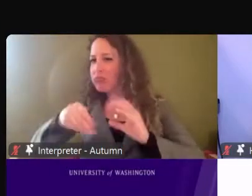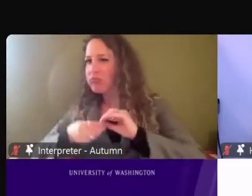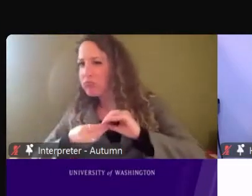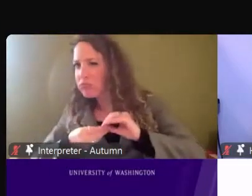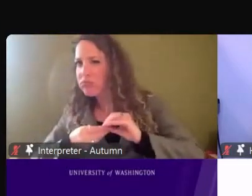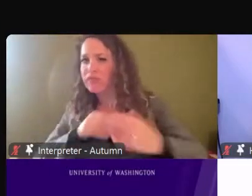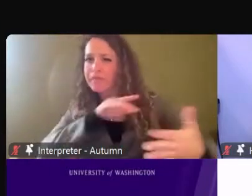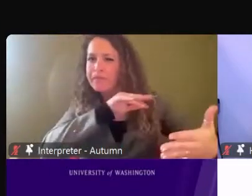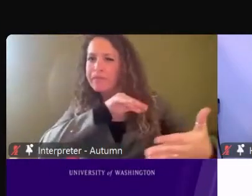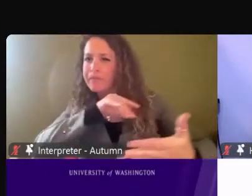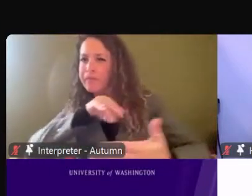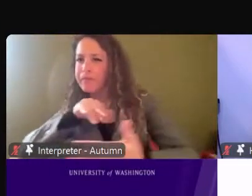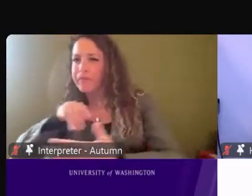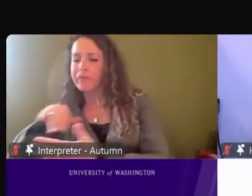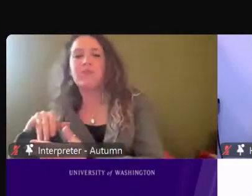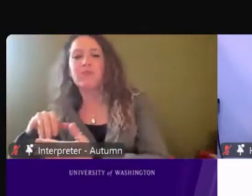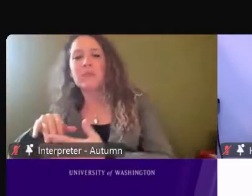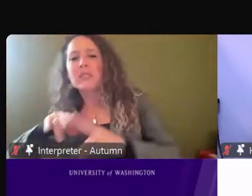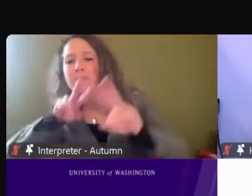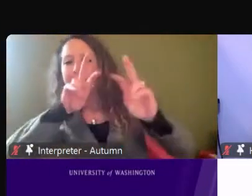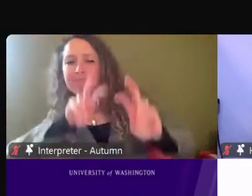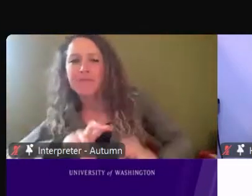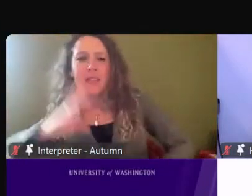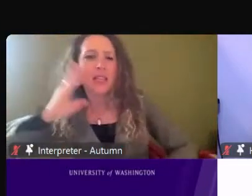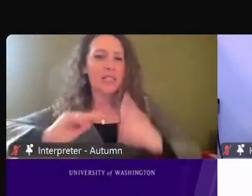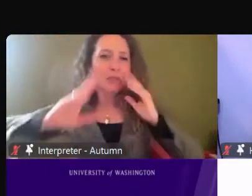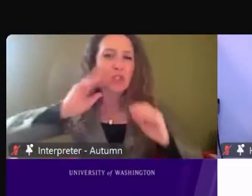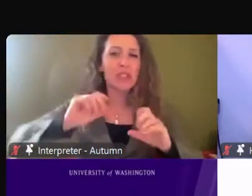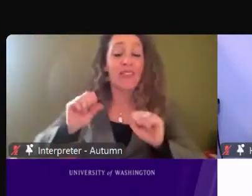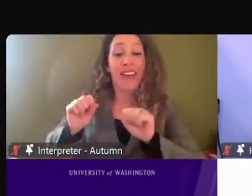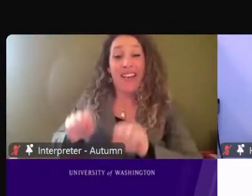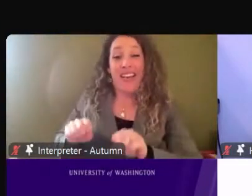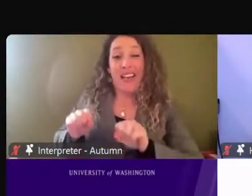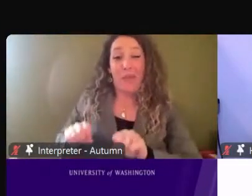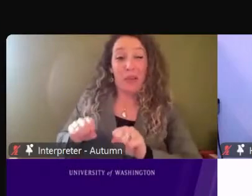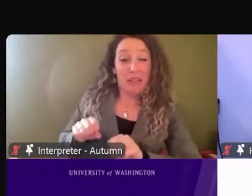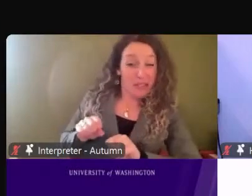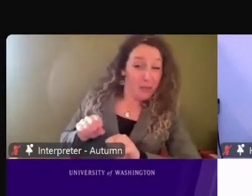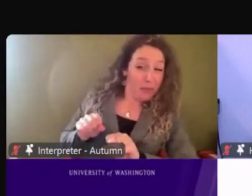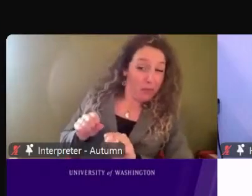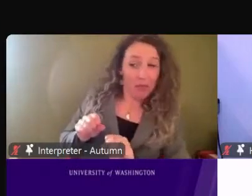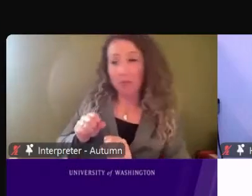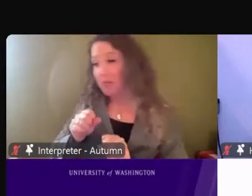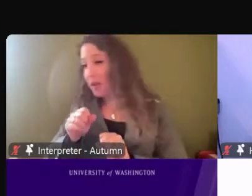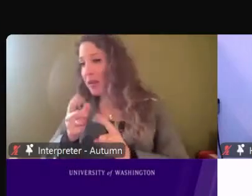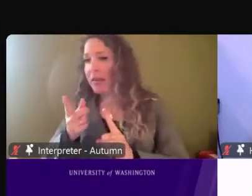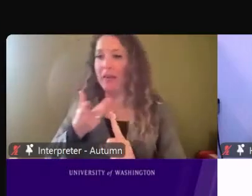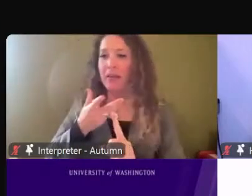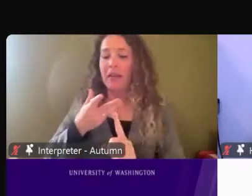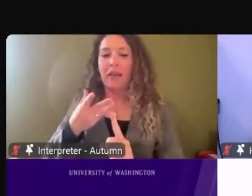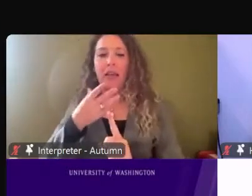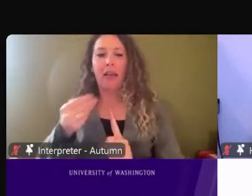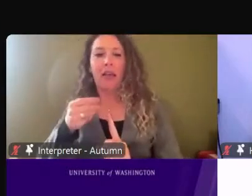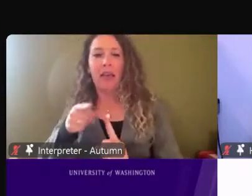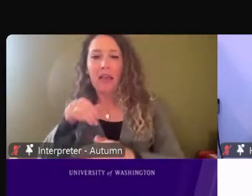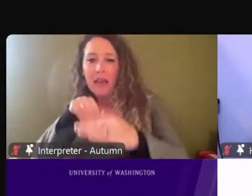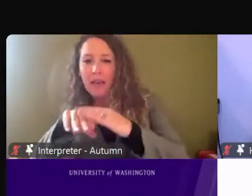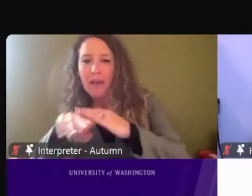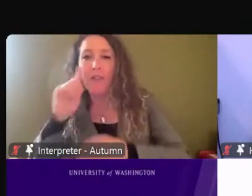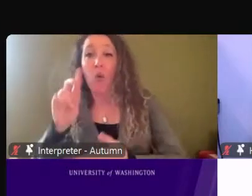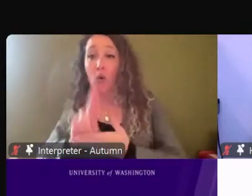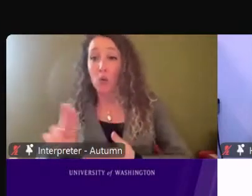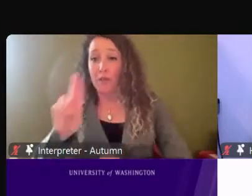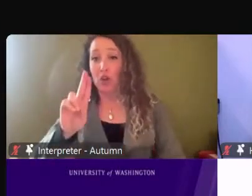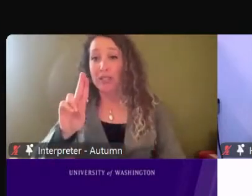study examining the experiences of ableism, allyship, and healthcare access at the University